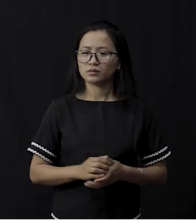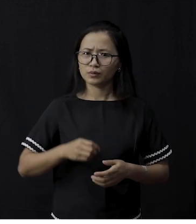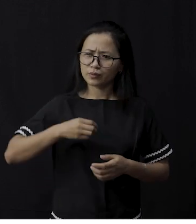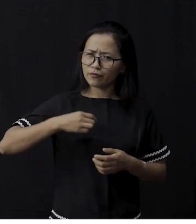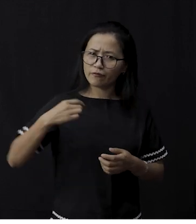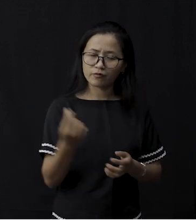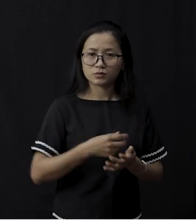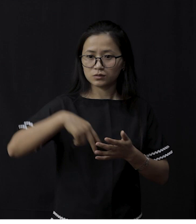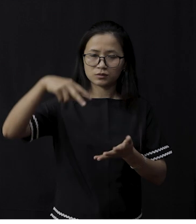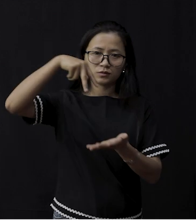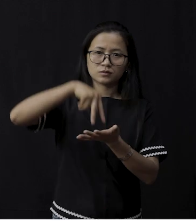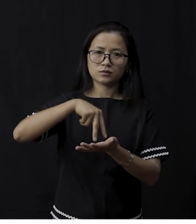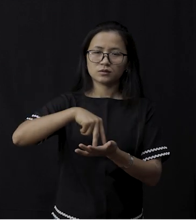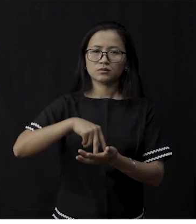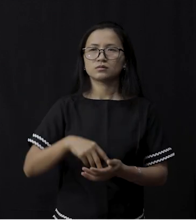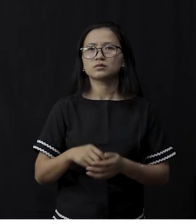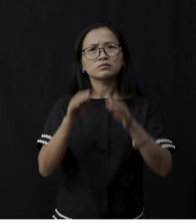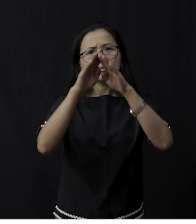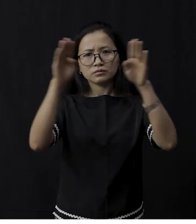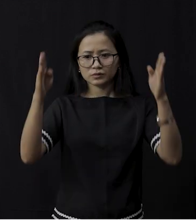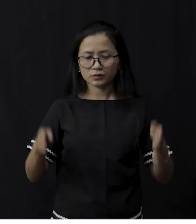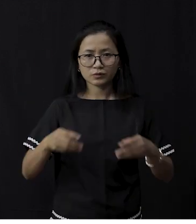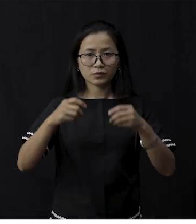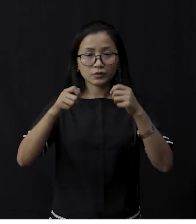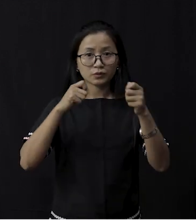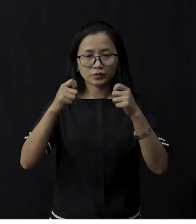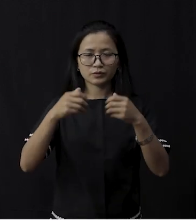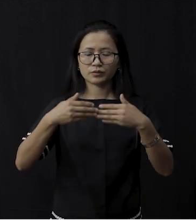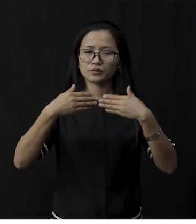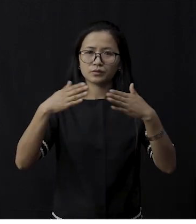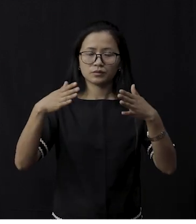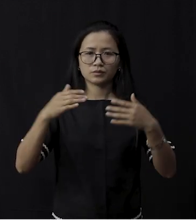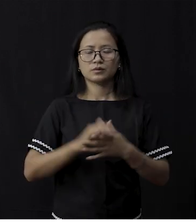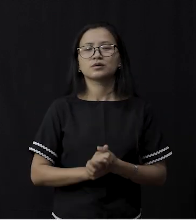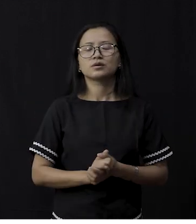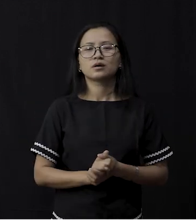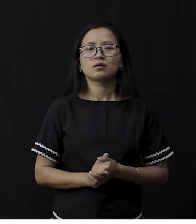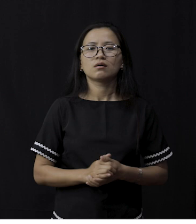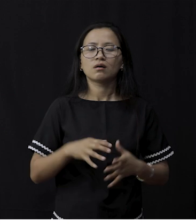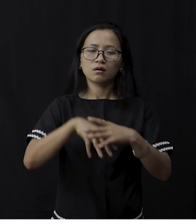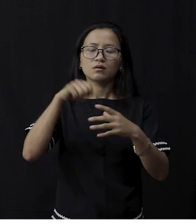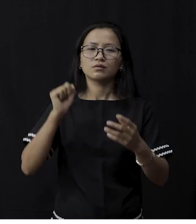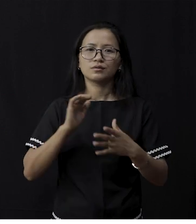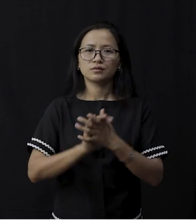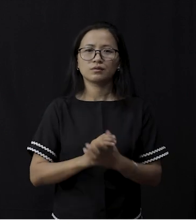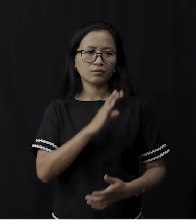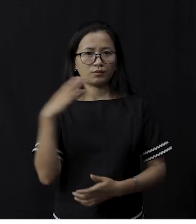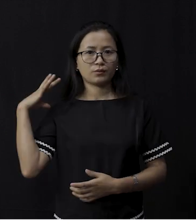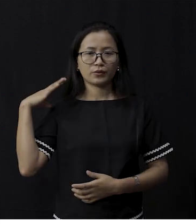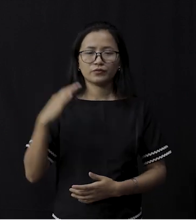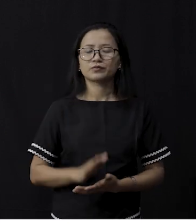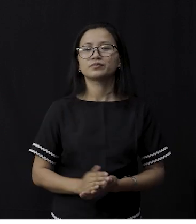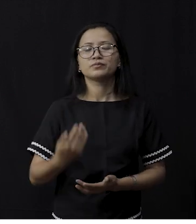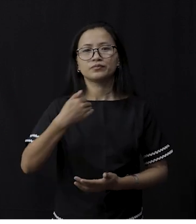there on the window or on the door and see who all are there outside the room. And wait for me, I'm